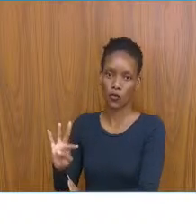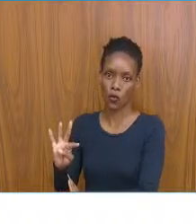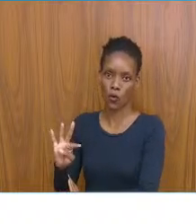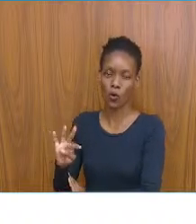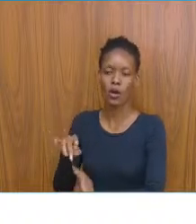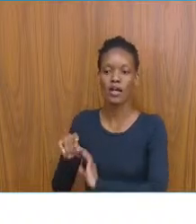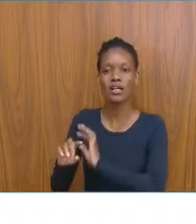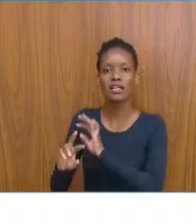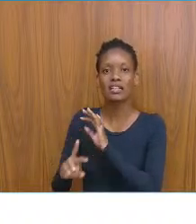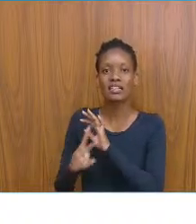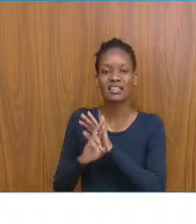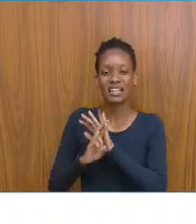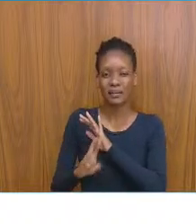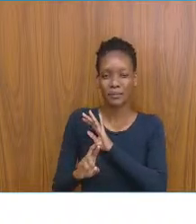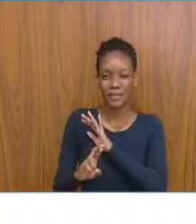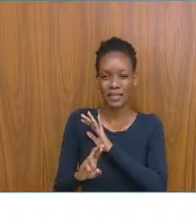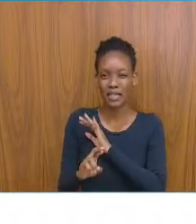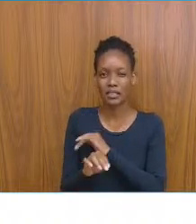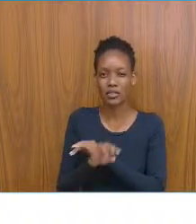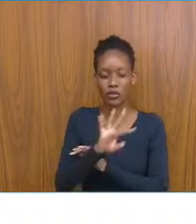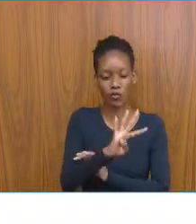6,234, representing